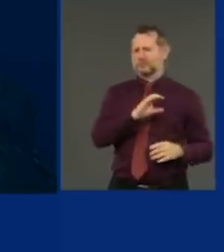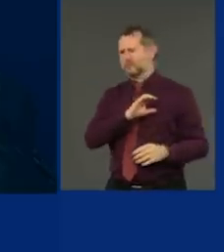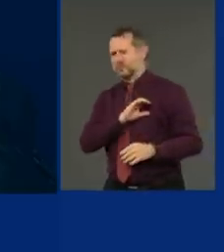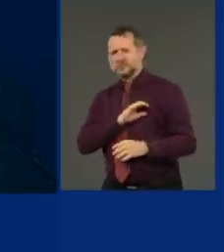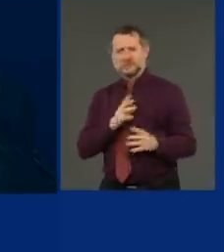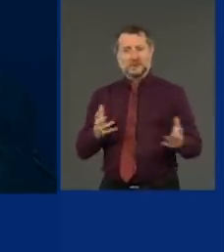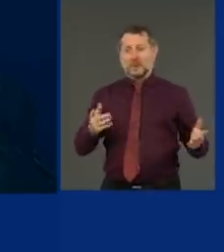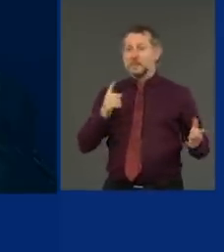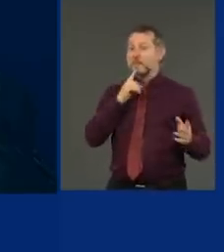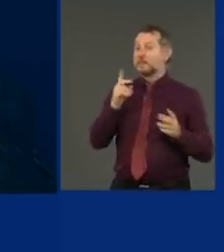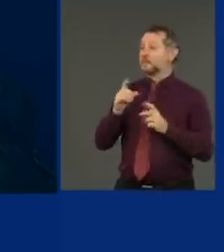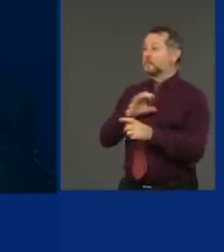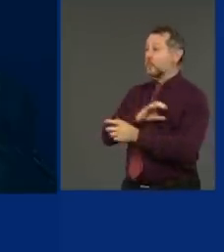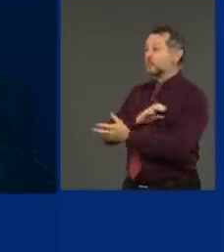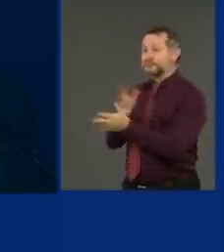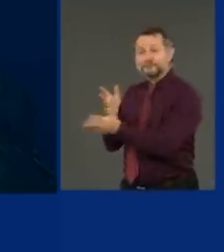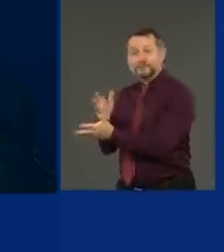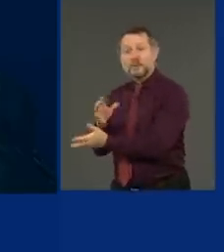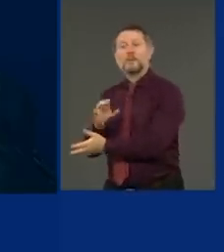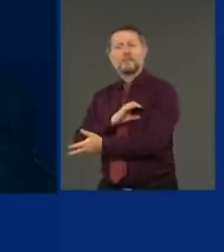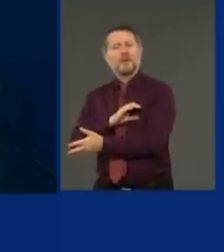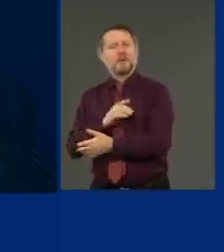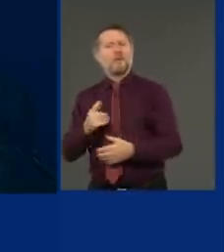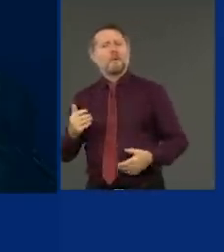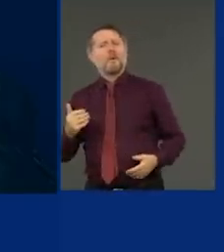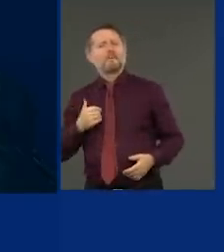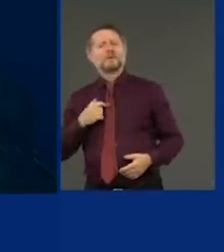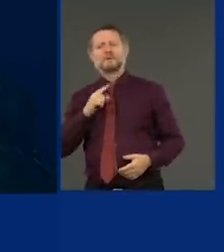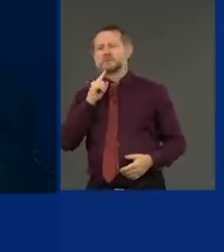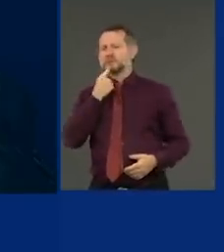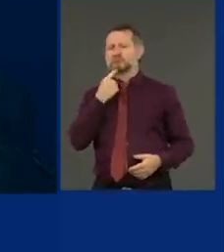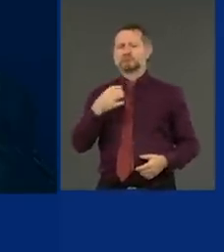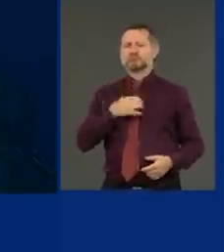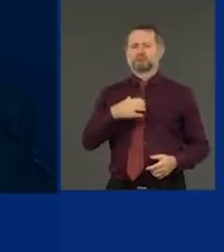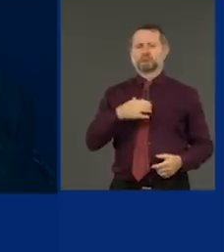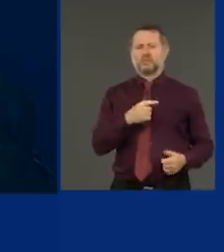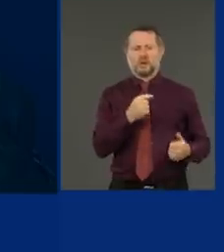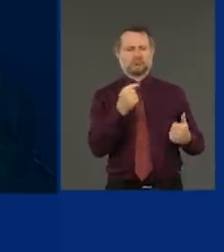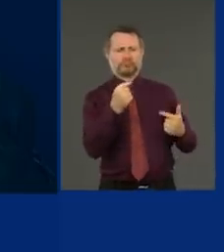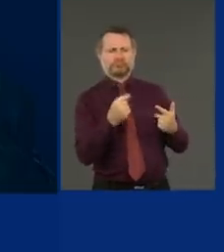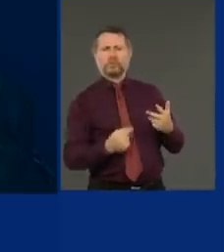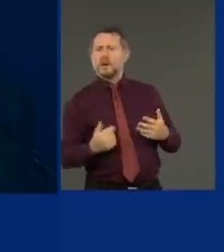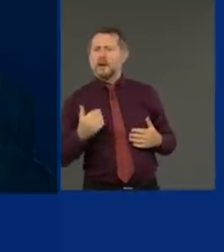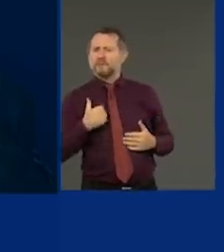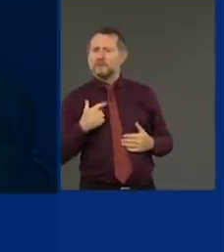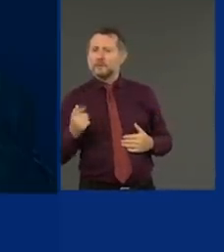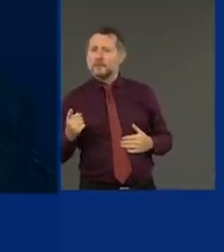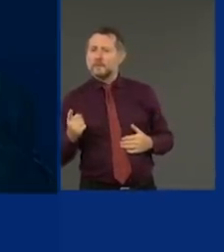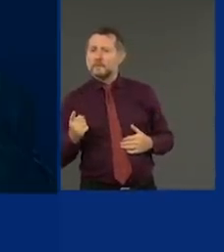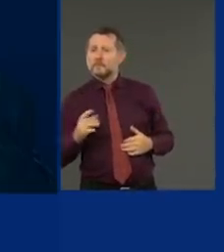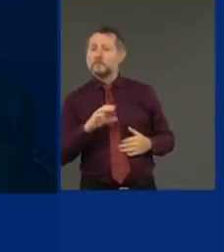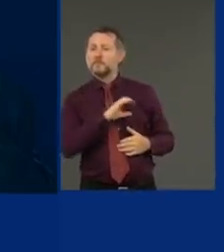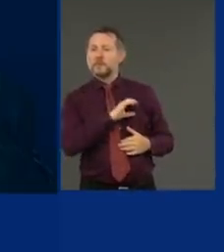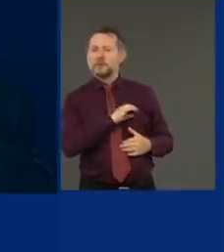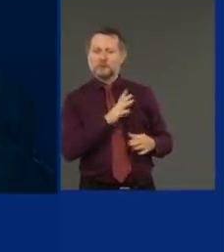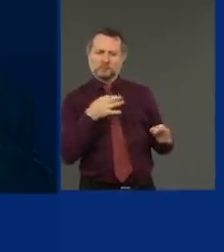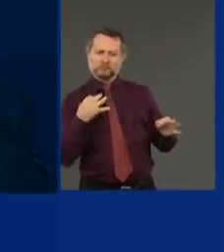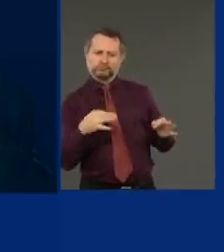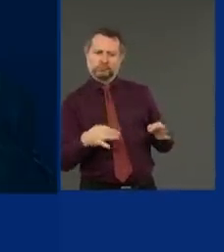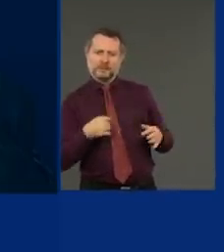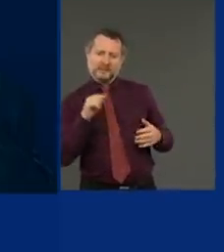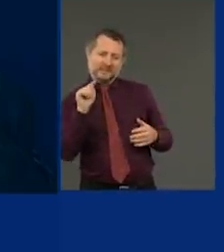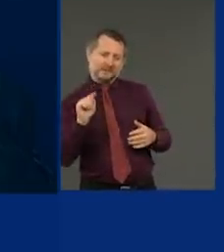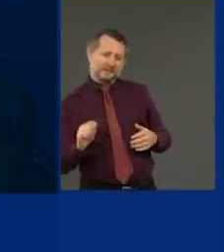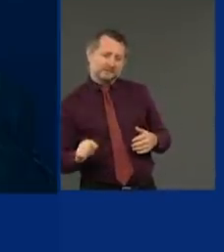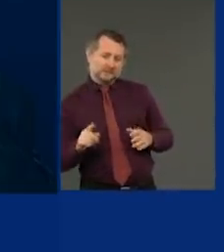department. They have real issues. They will tell you there are policies in place that frustrate their ability to